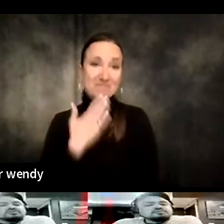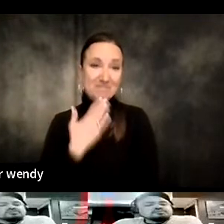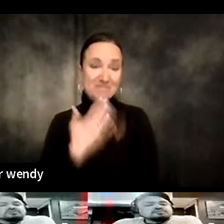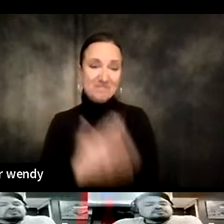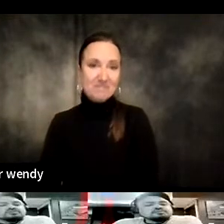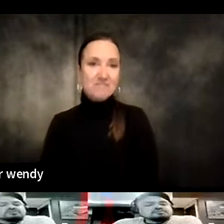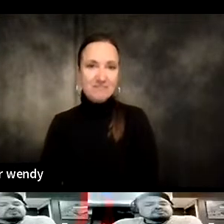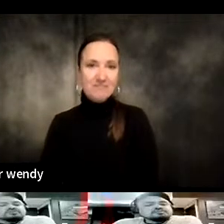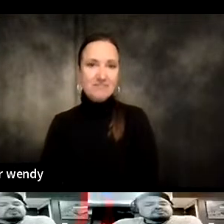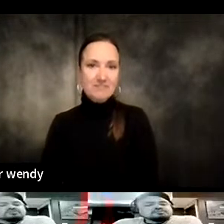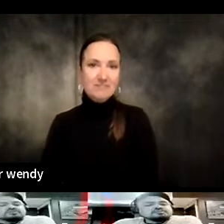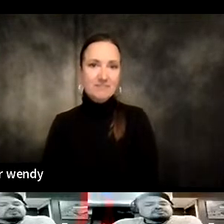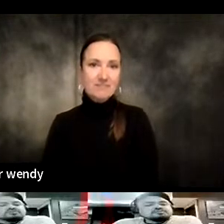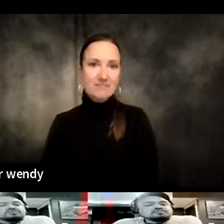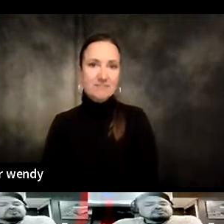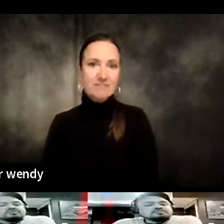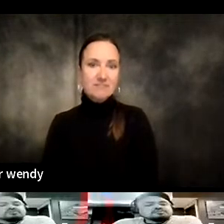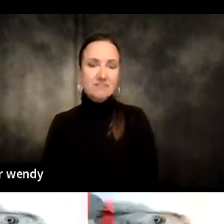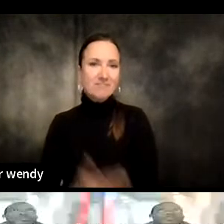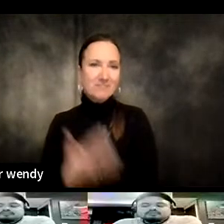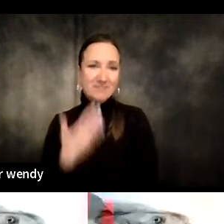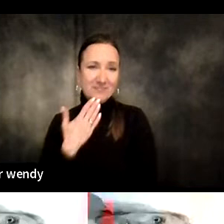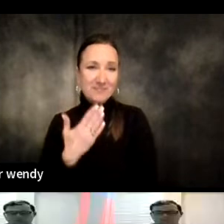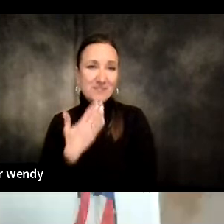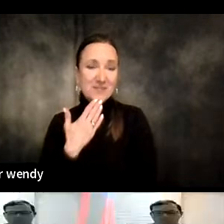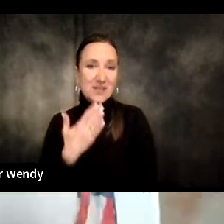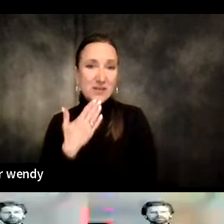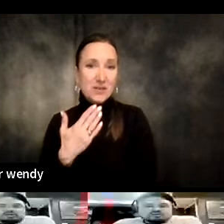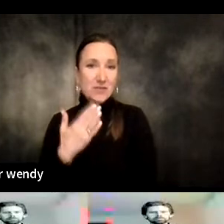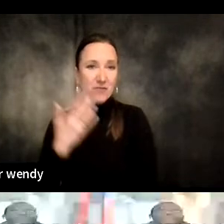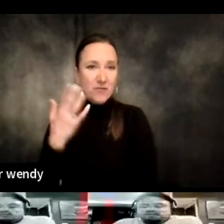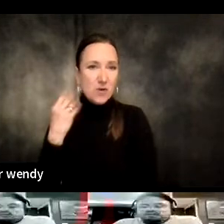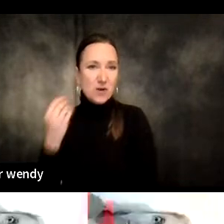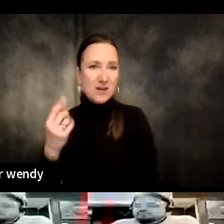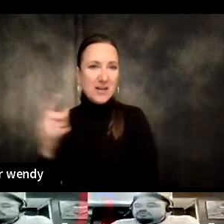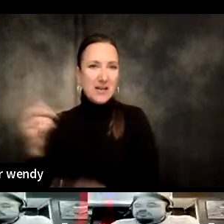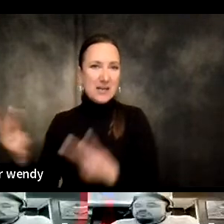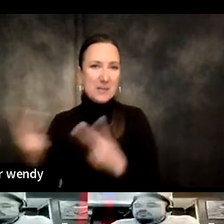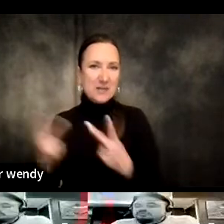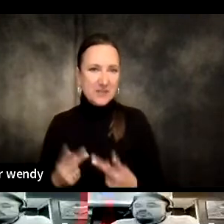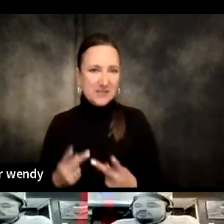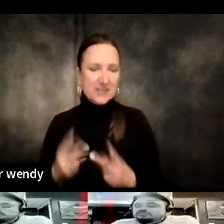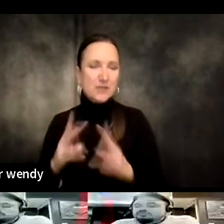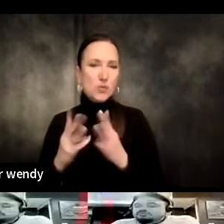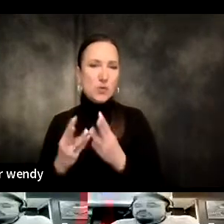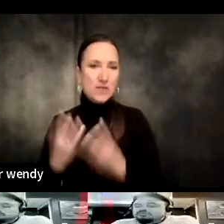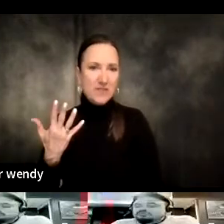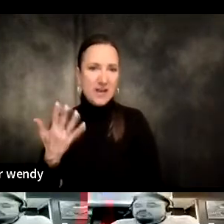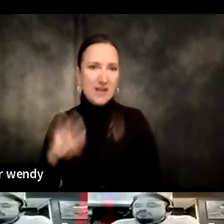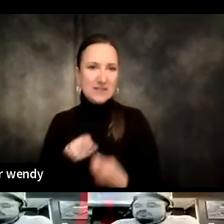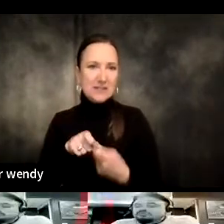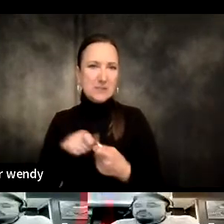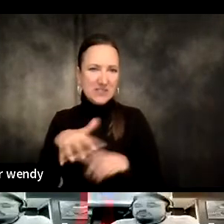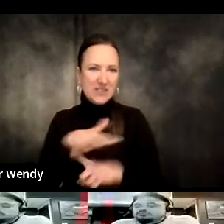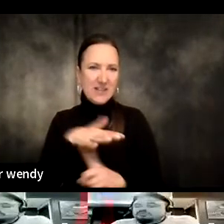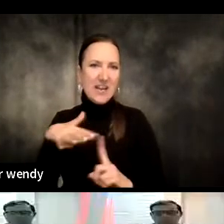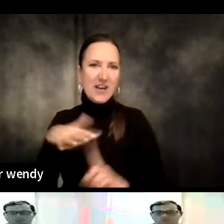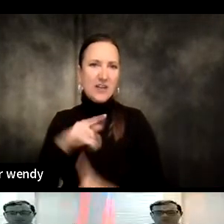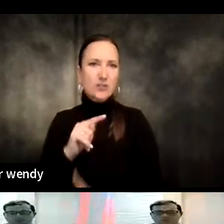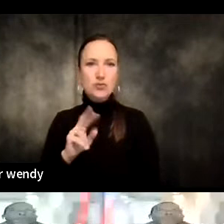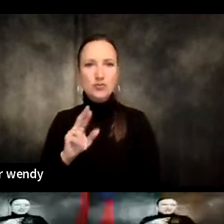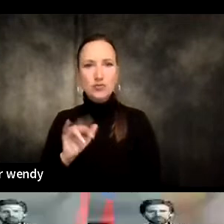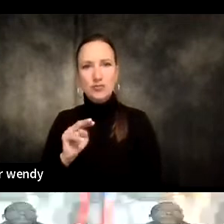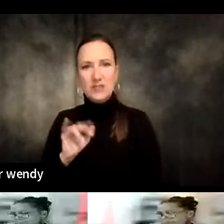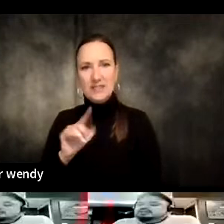let the council member know and your team know. Thank you for doing some outreach our way here in South Ward 5, specifically in the Trinidad area. We appreciate